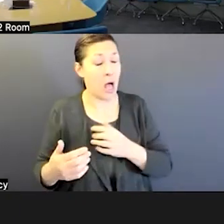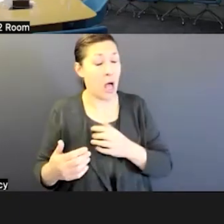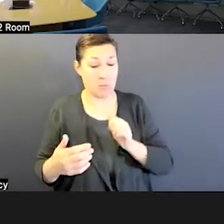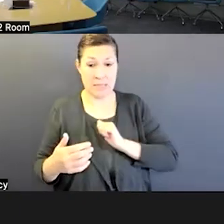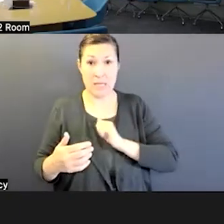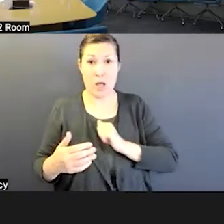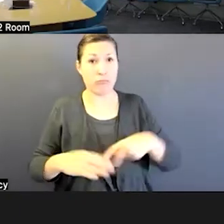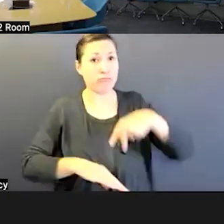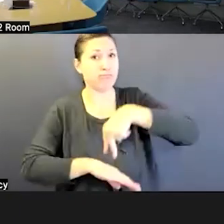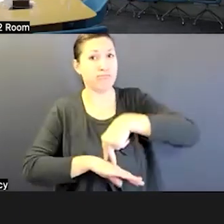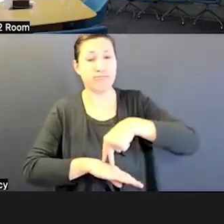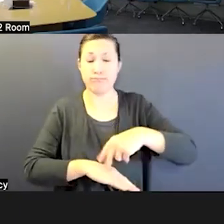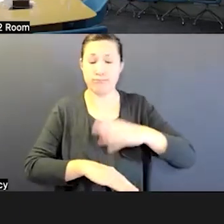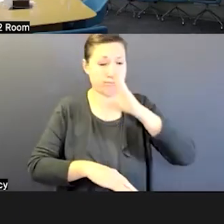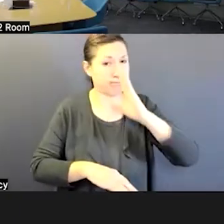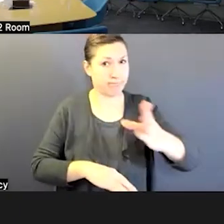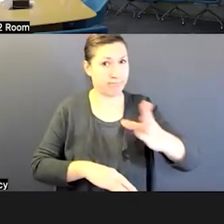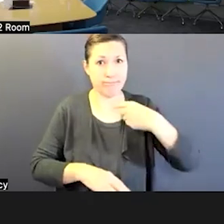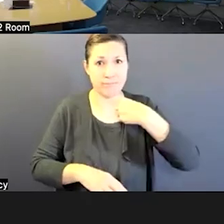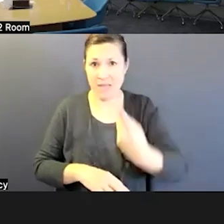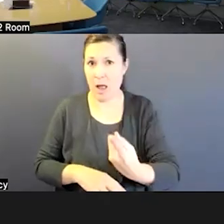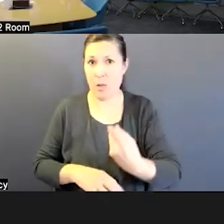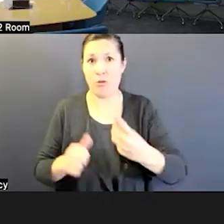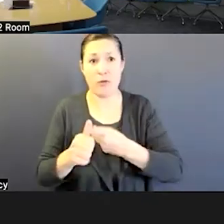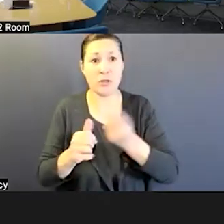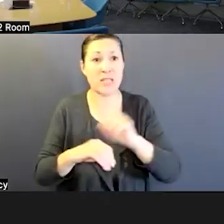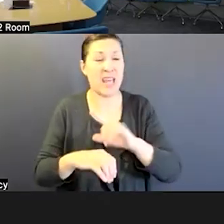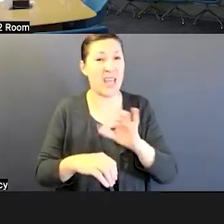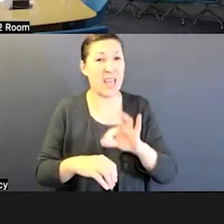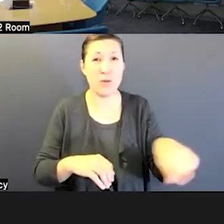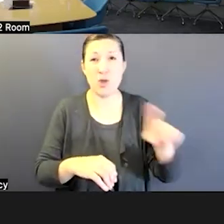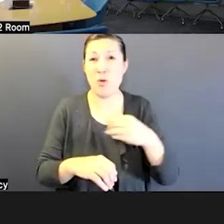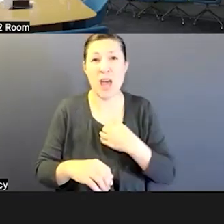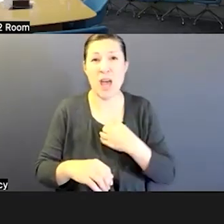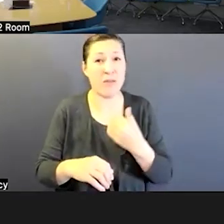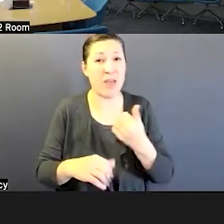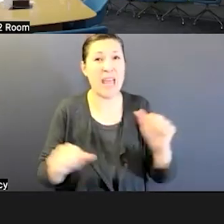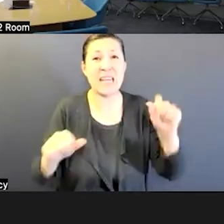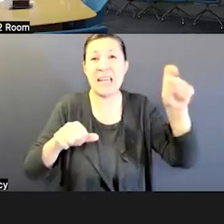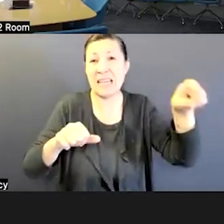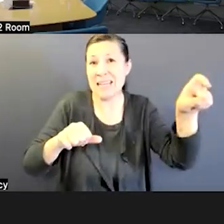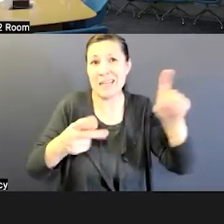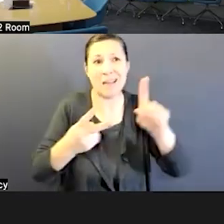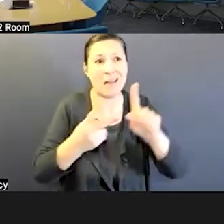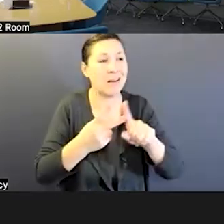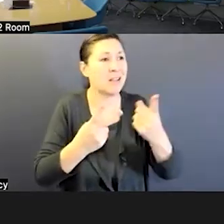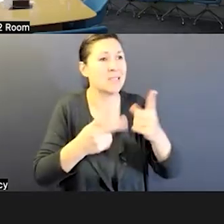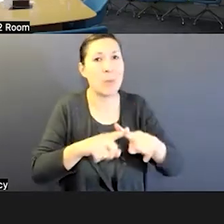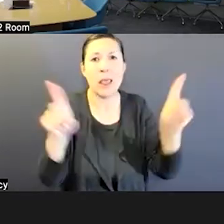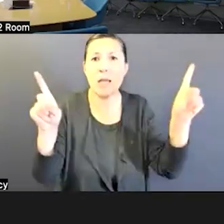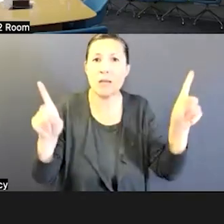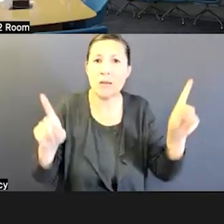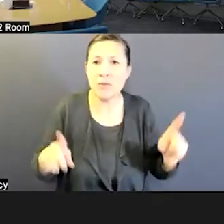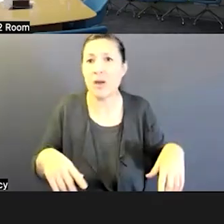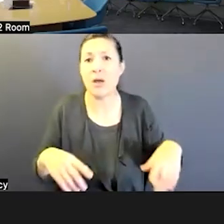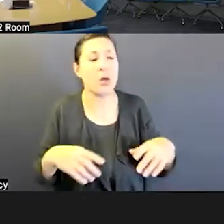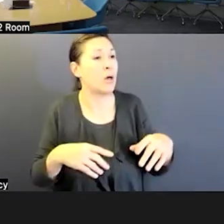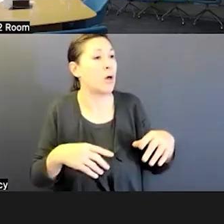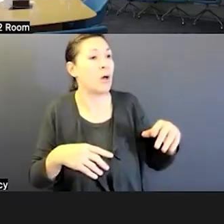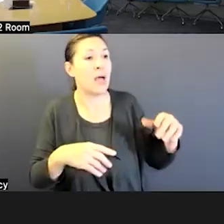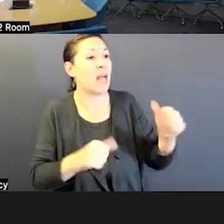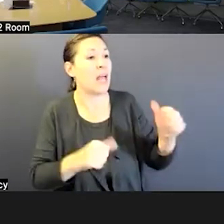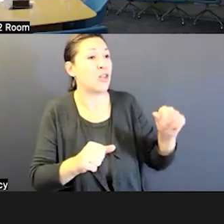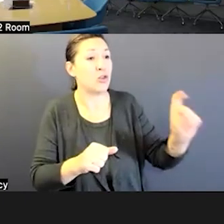you have any different learning styles or needs or ways that I can better make you feel comfortable with the material and myself